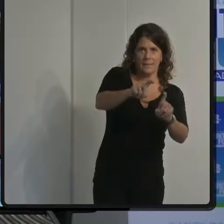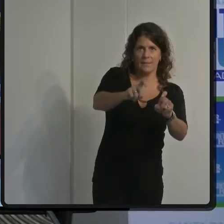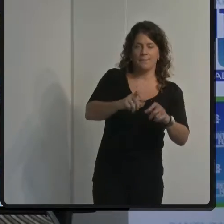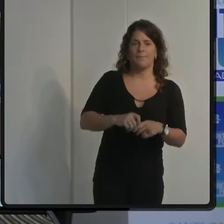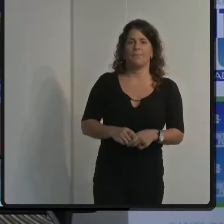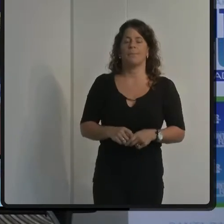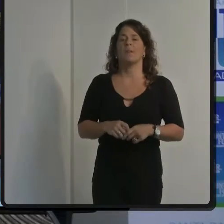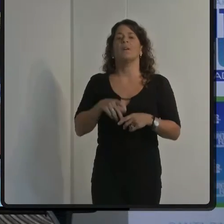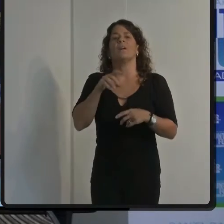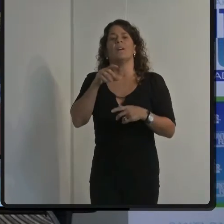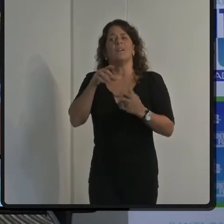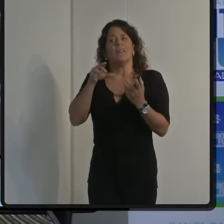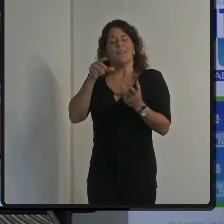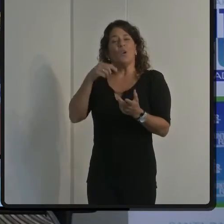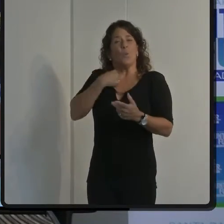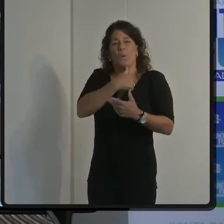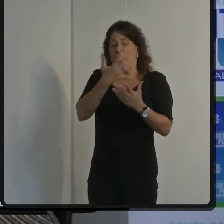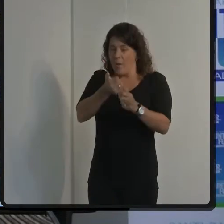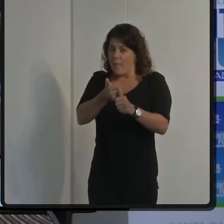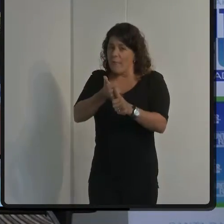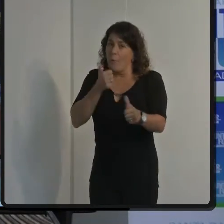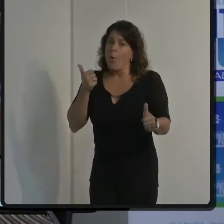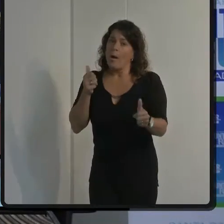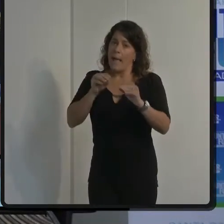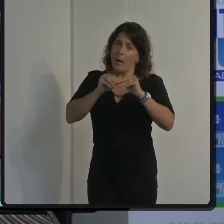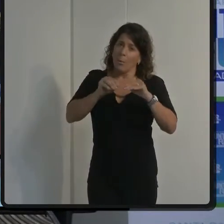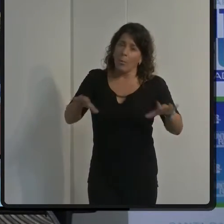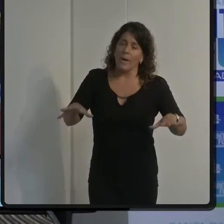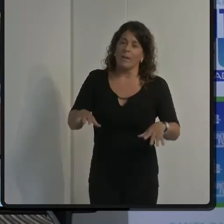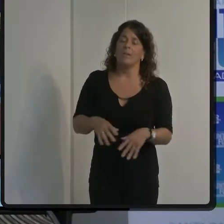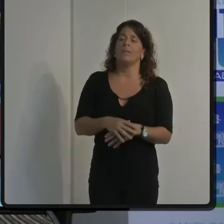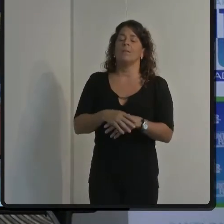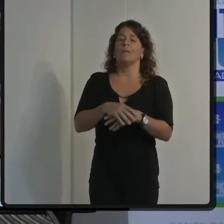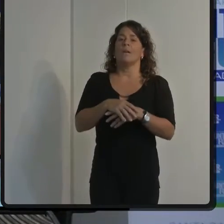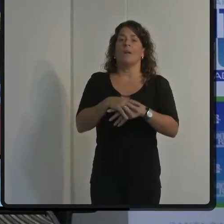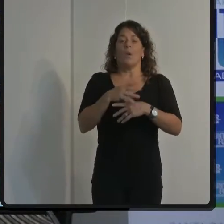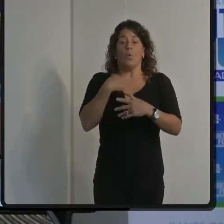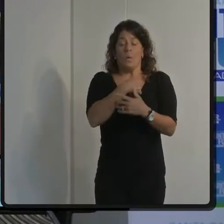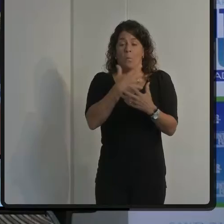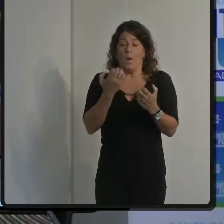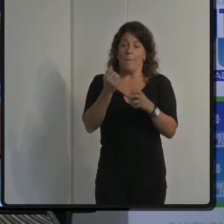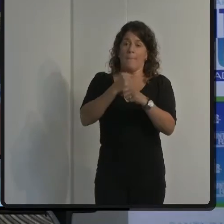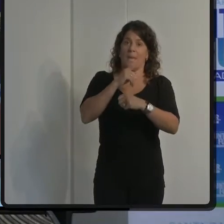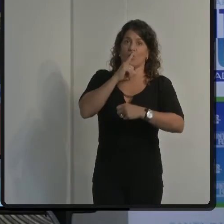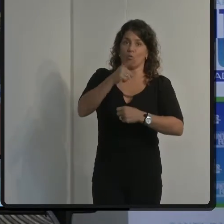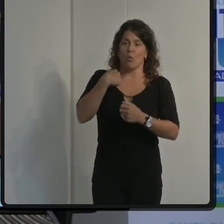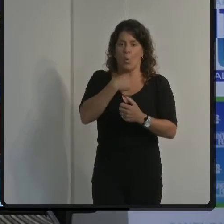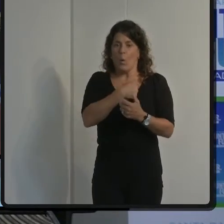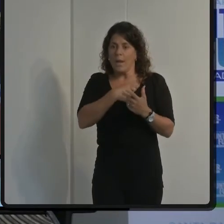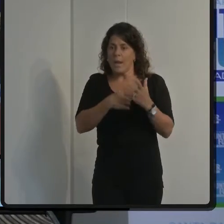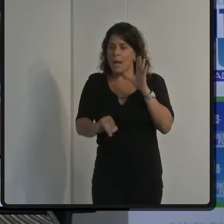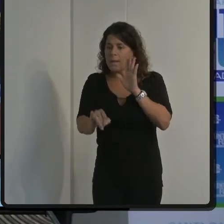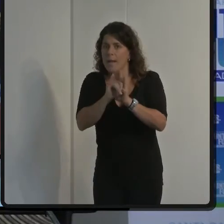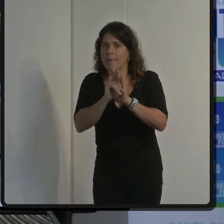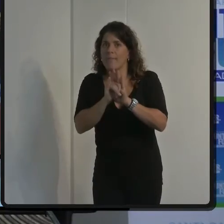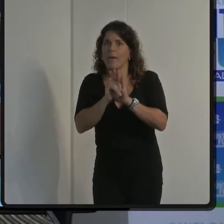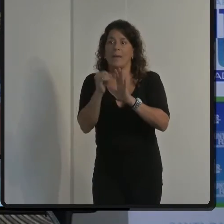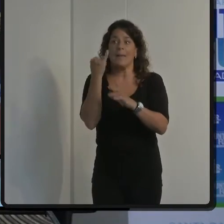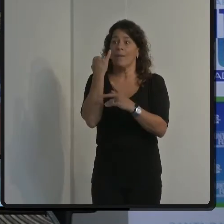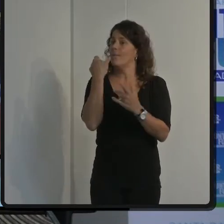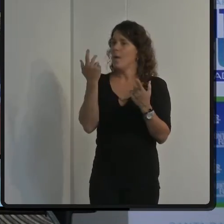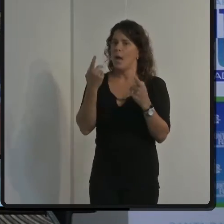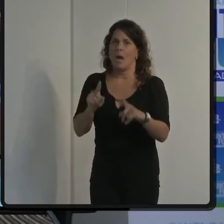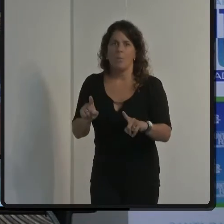there is not an outbreak at a school. This is just routine screening to make sure that we pick up